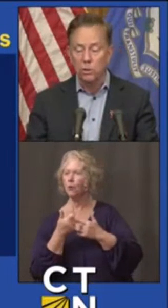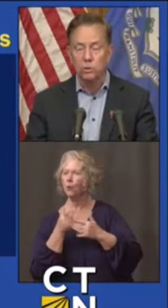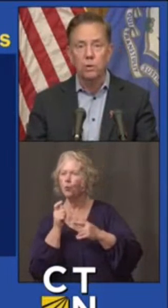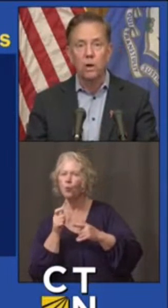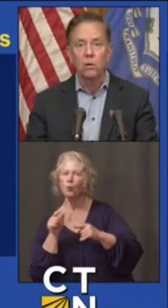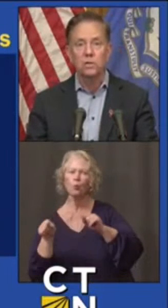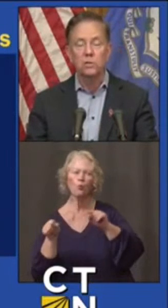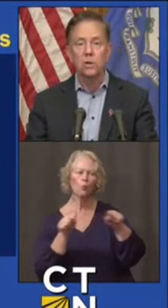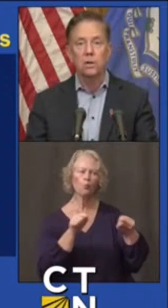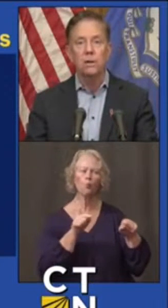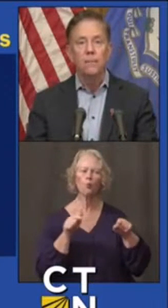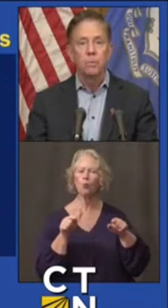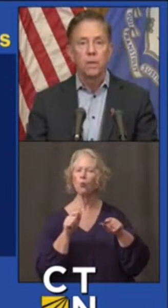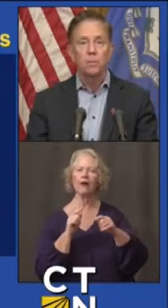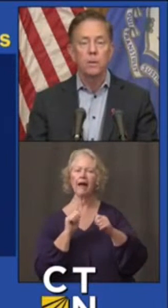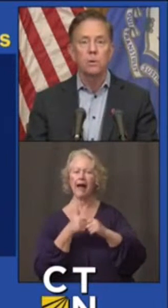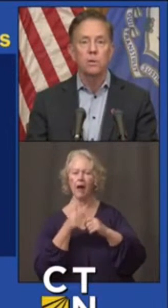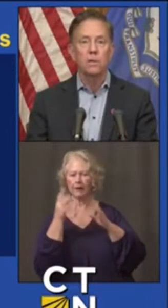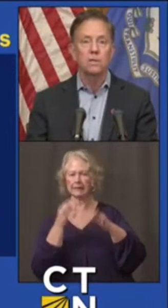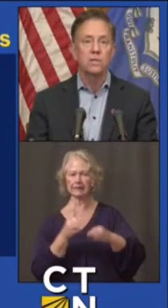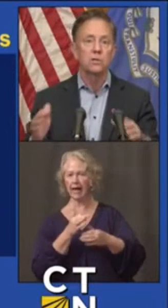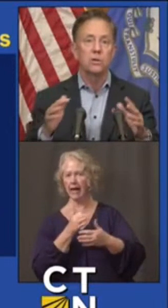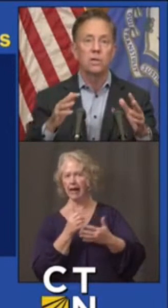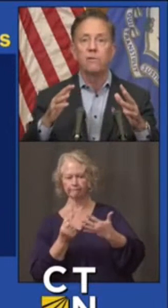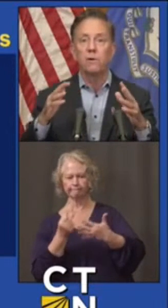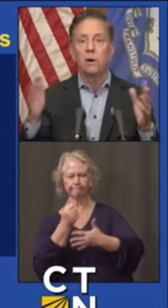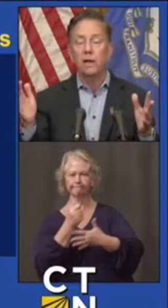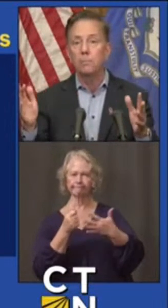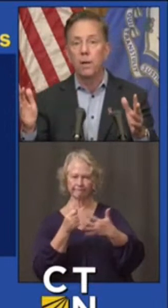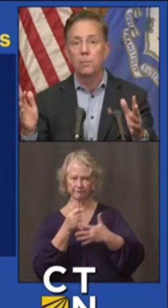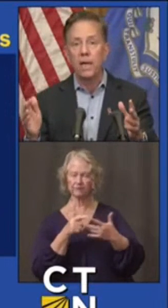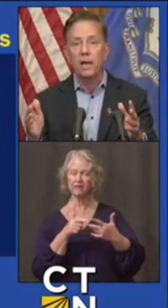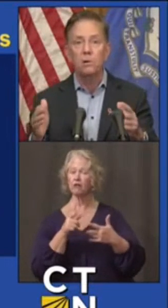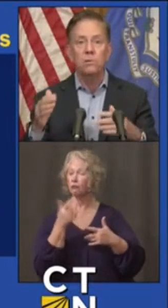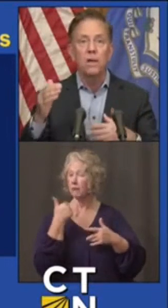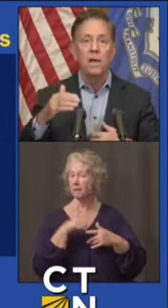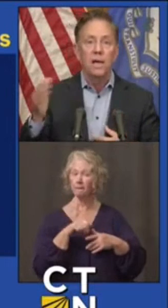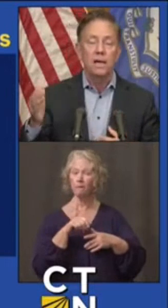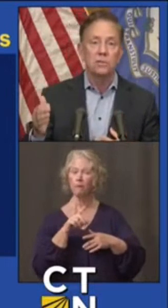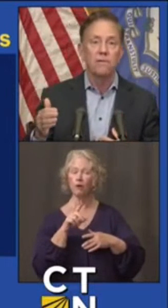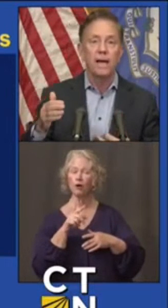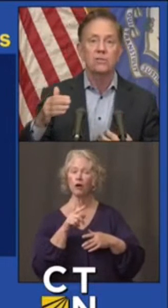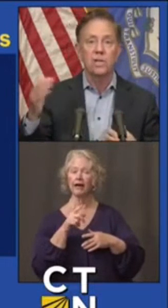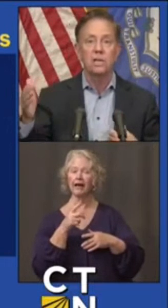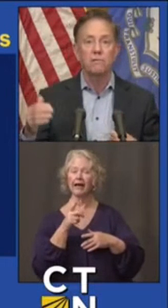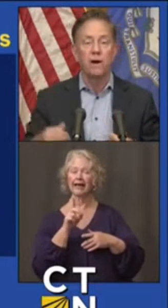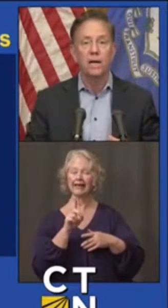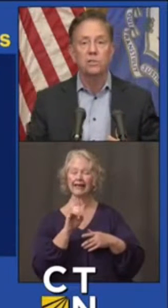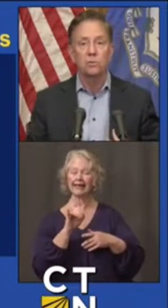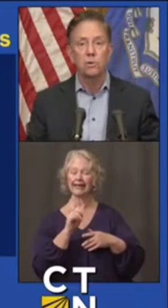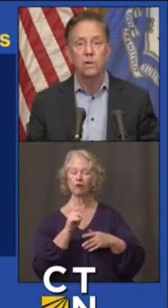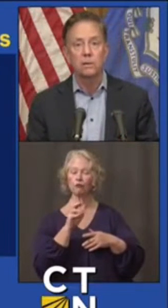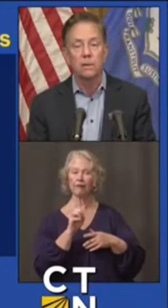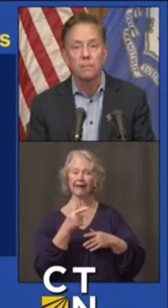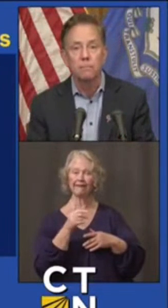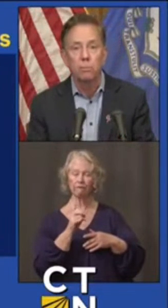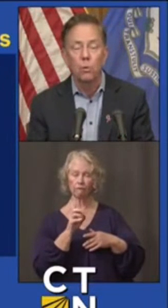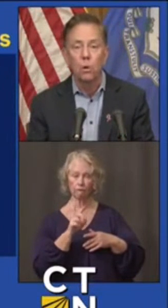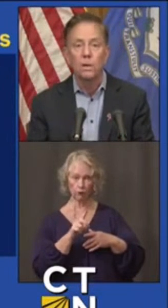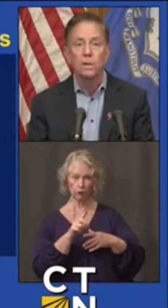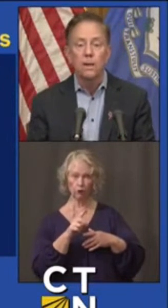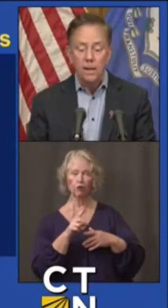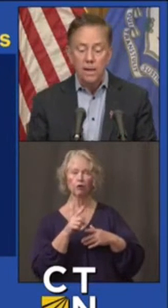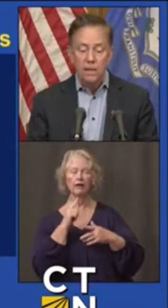those priorities are. You remember that Deirdre Gifford, our head of public health, has the vaccine advisory